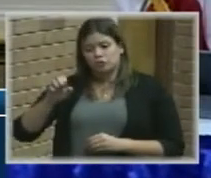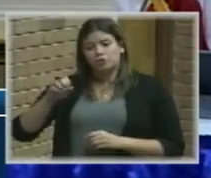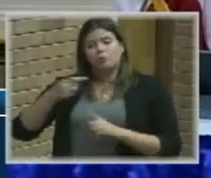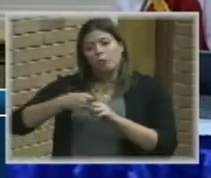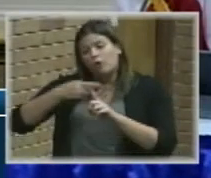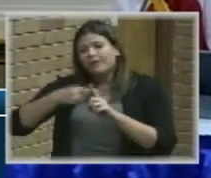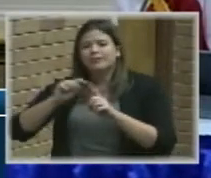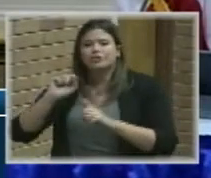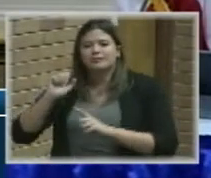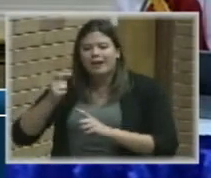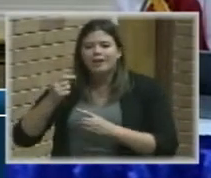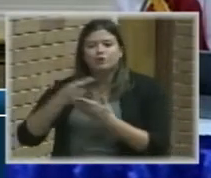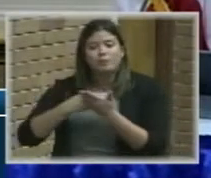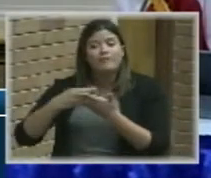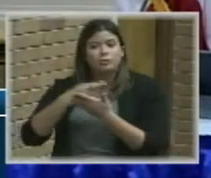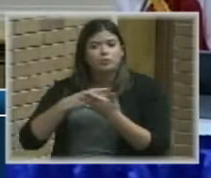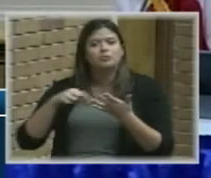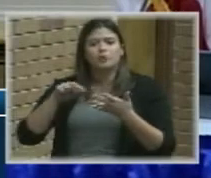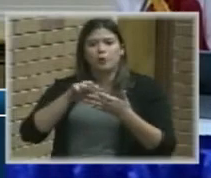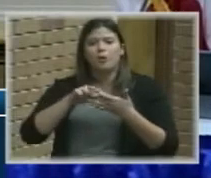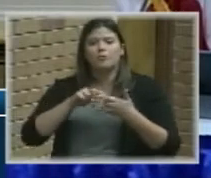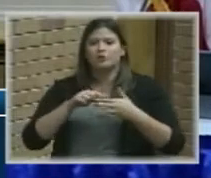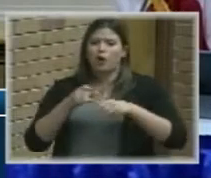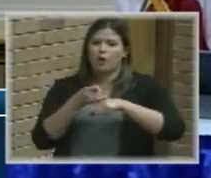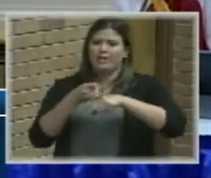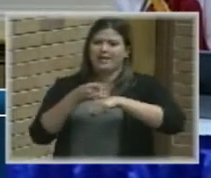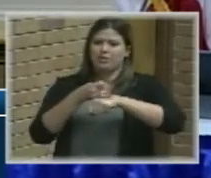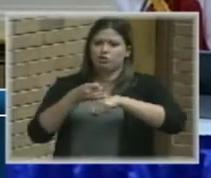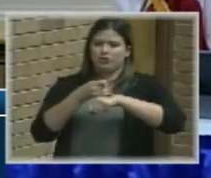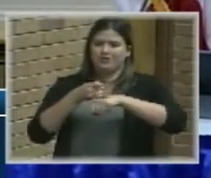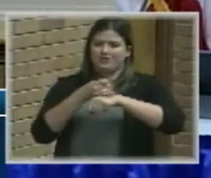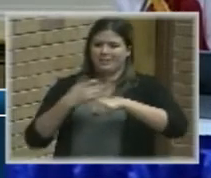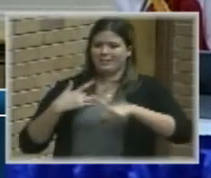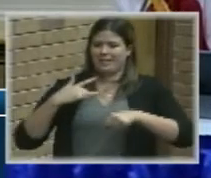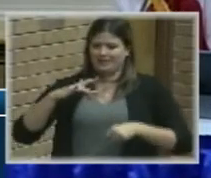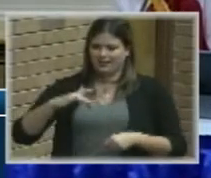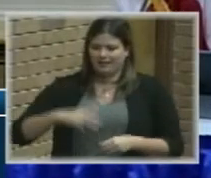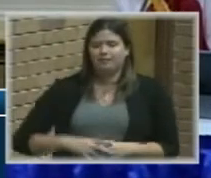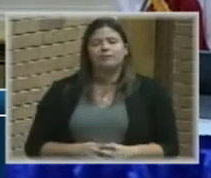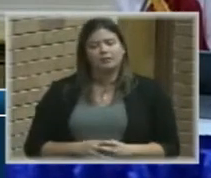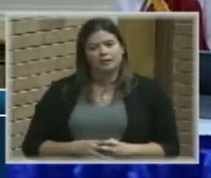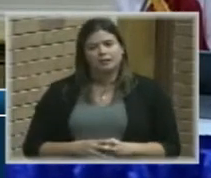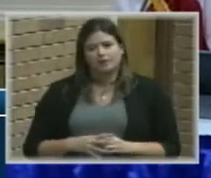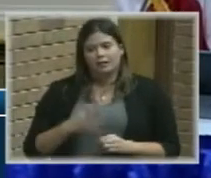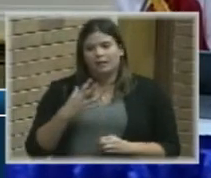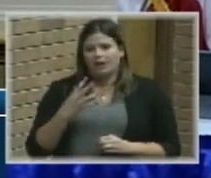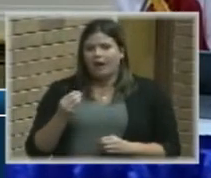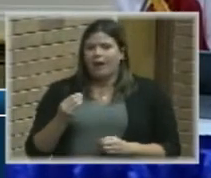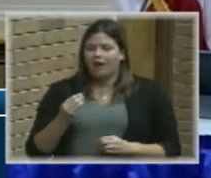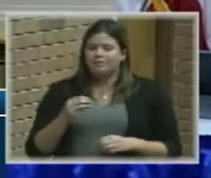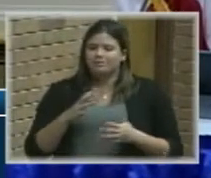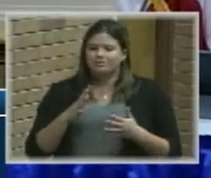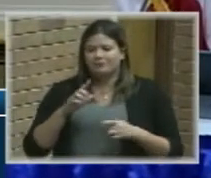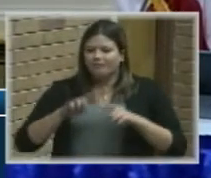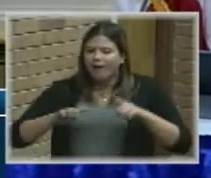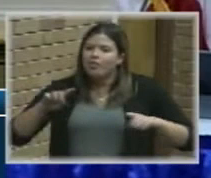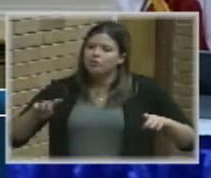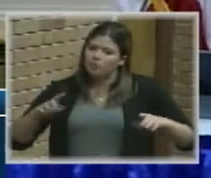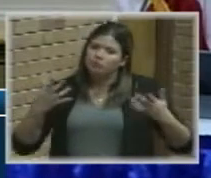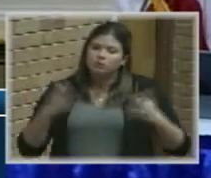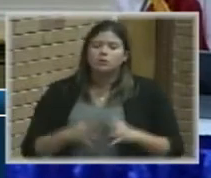tax revenues are very much interest rate sensitive and volatile as a result. We have